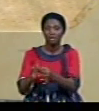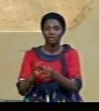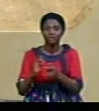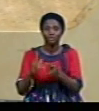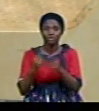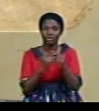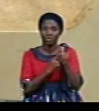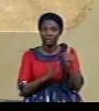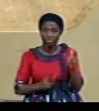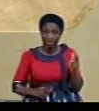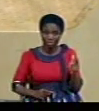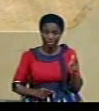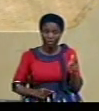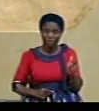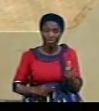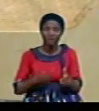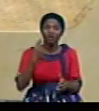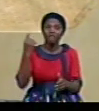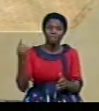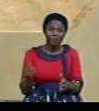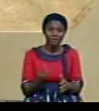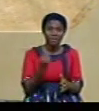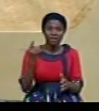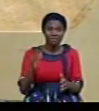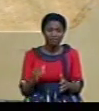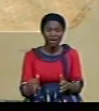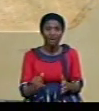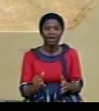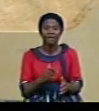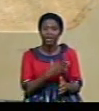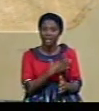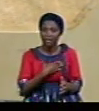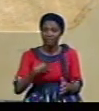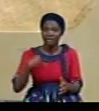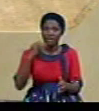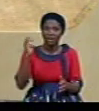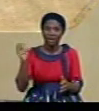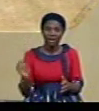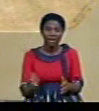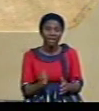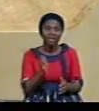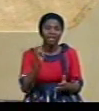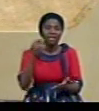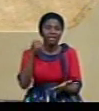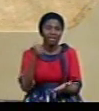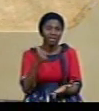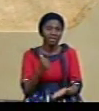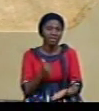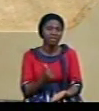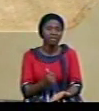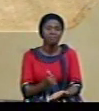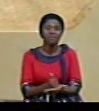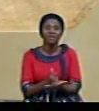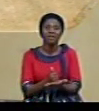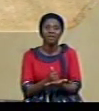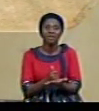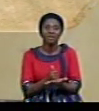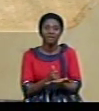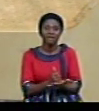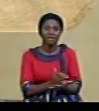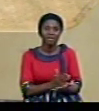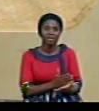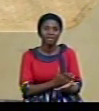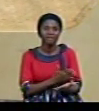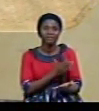belong to the Lord forever and ever amen